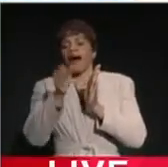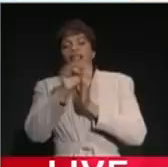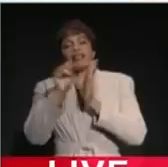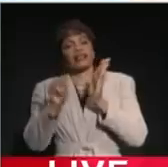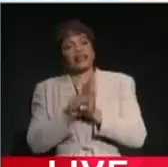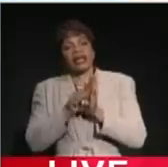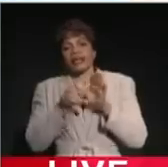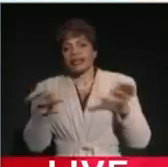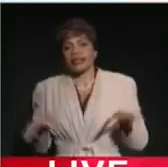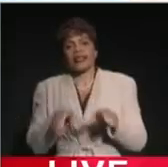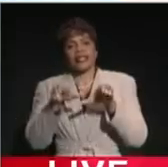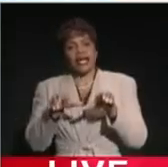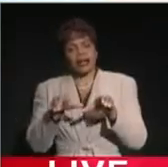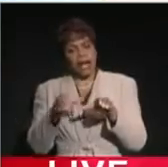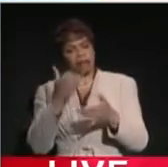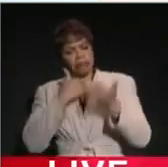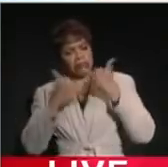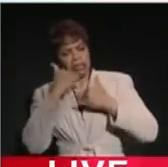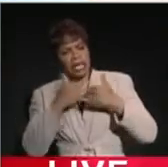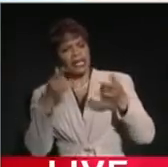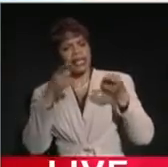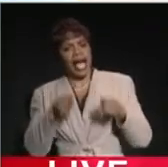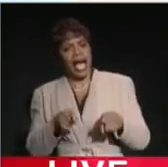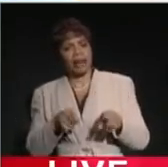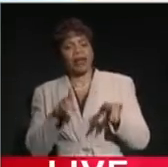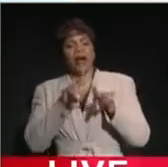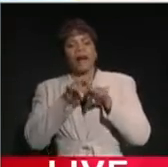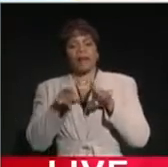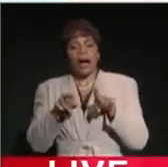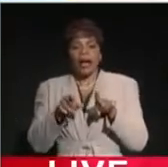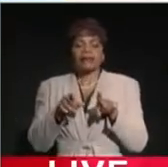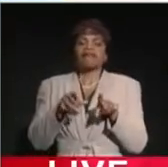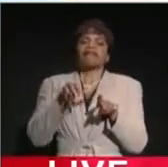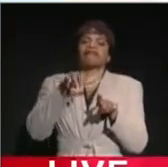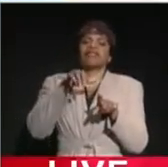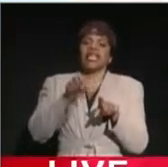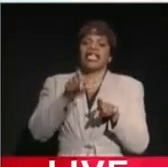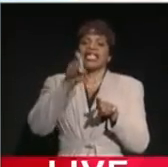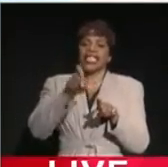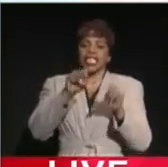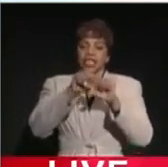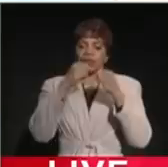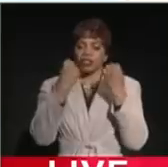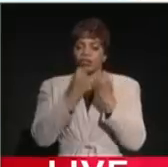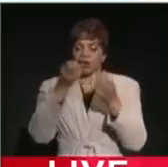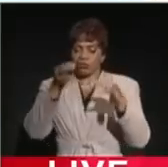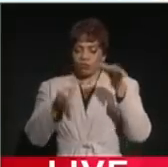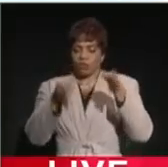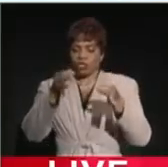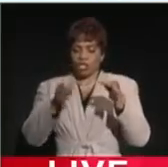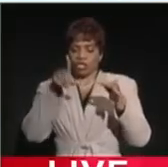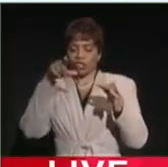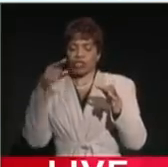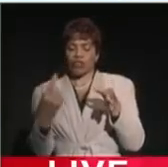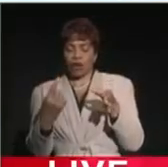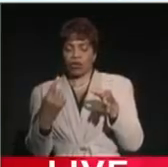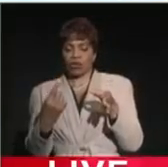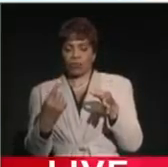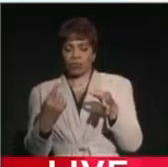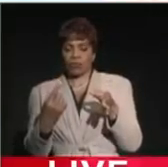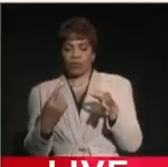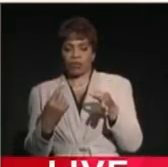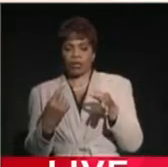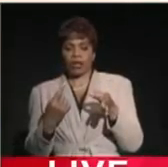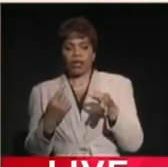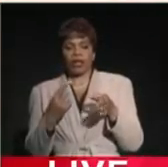mistakes. And at the end of the day, will we earn some revenues from it? Yes, but it's got to be social justice first. Now, Guadagno, Mrs. Guadagno.